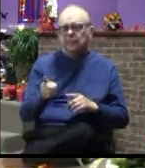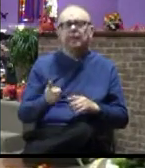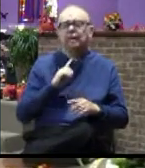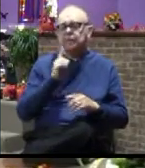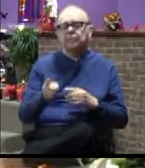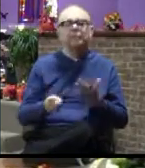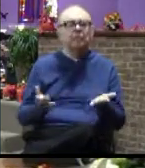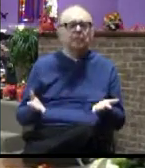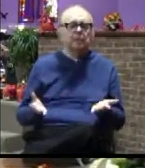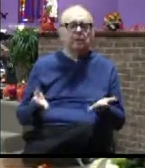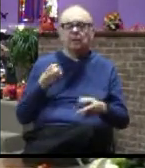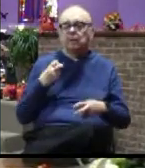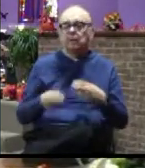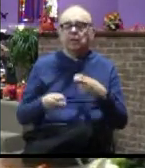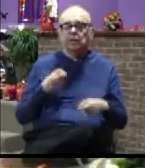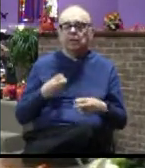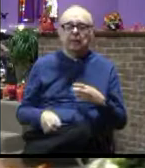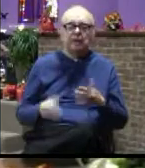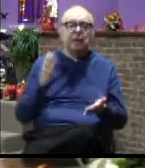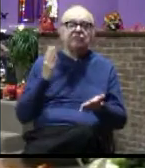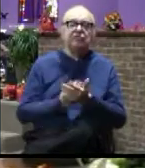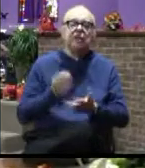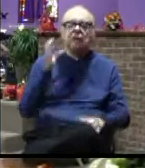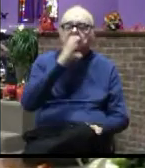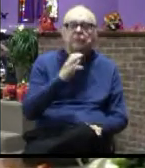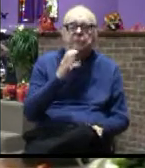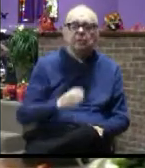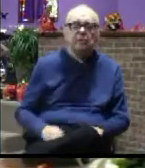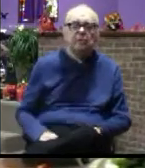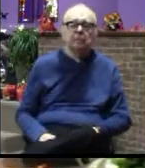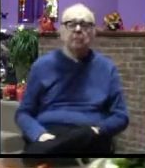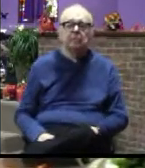for the answers. I'm searching for the answers. The problem is, quit searching.